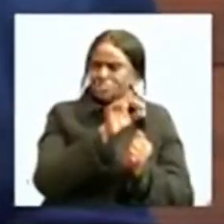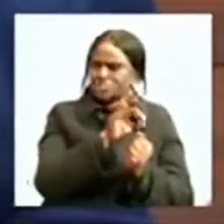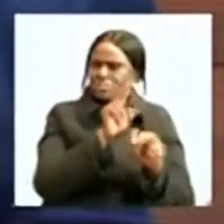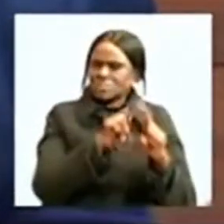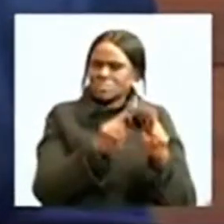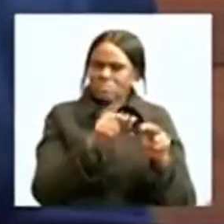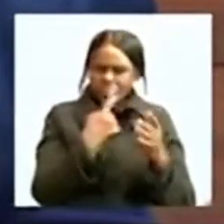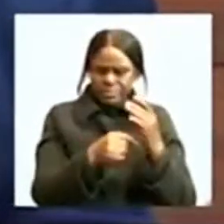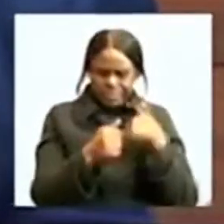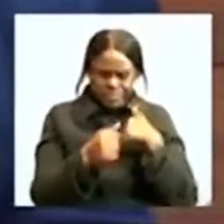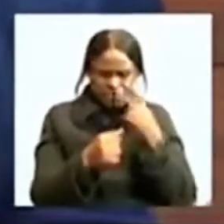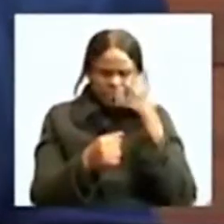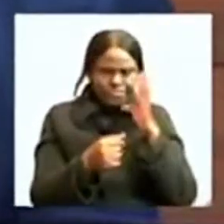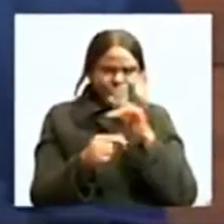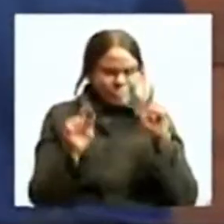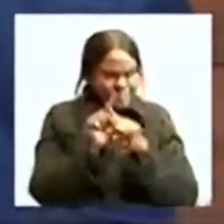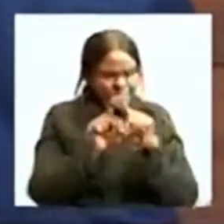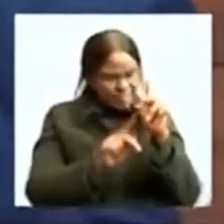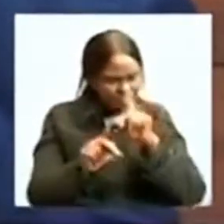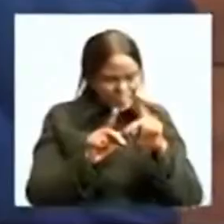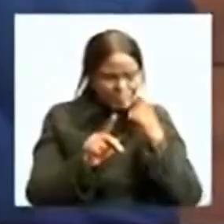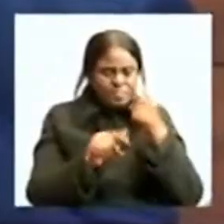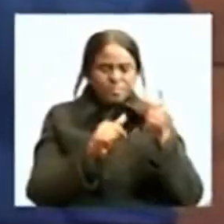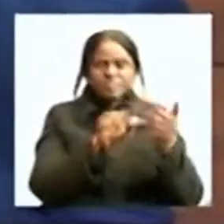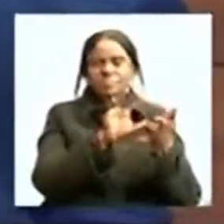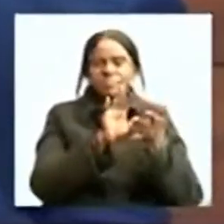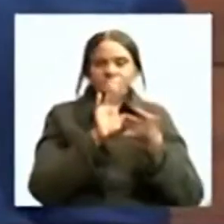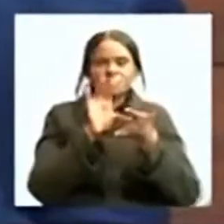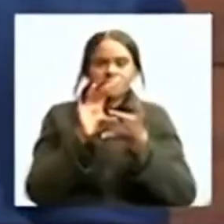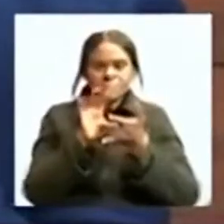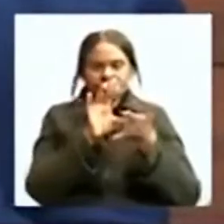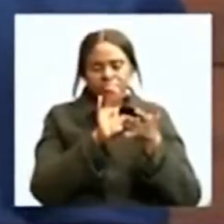Chair, what I've noticed is that the same people who are borrowing